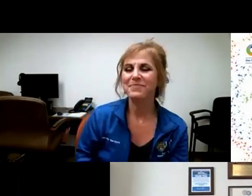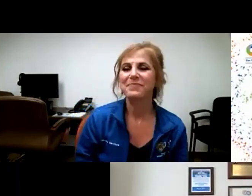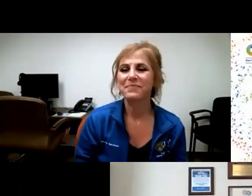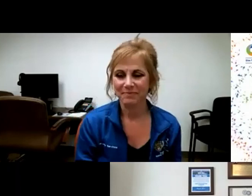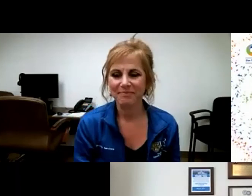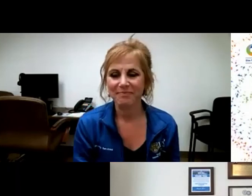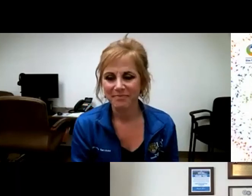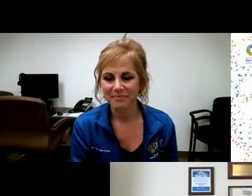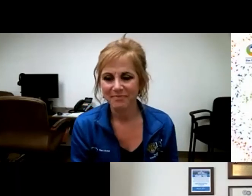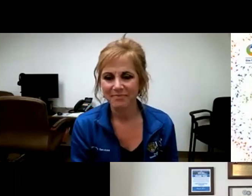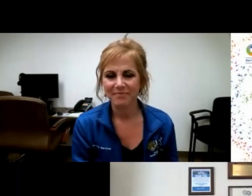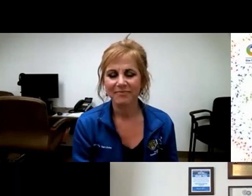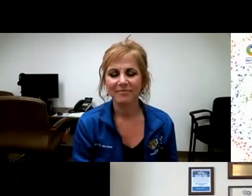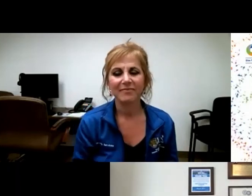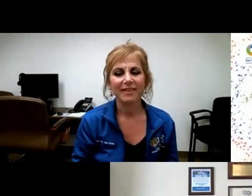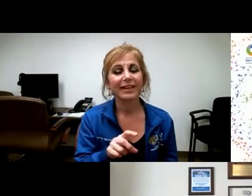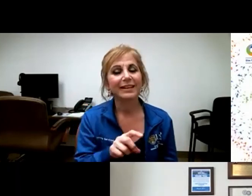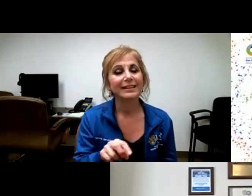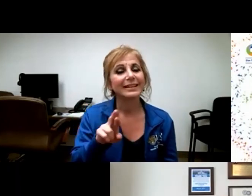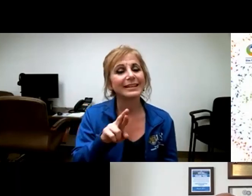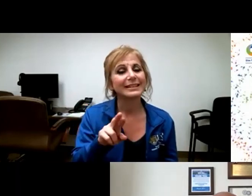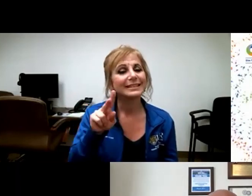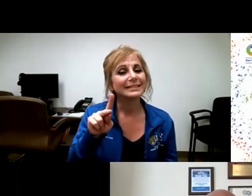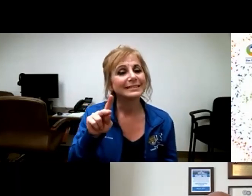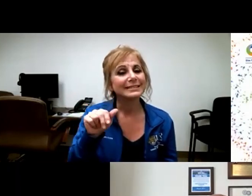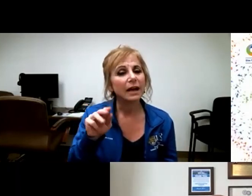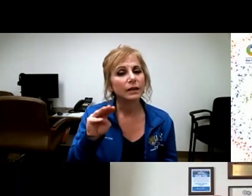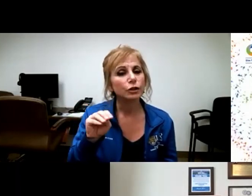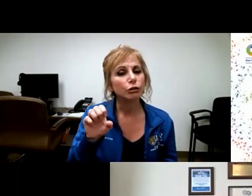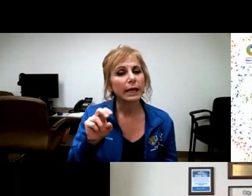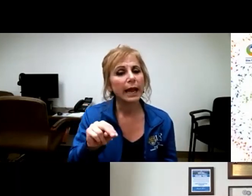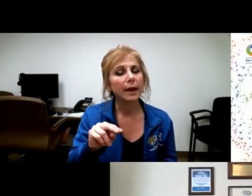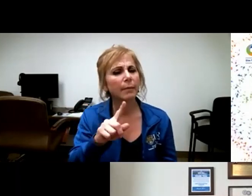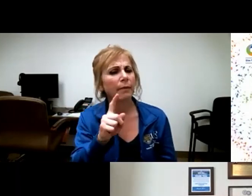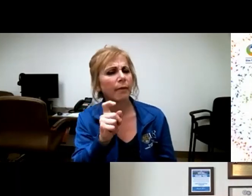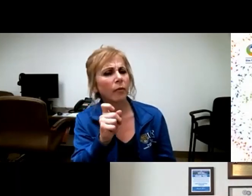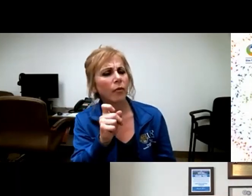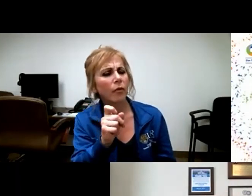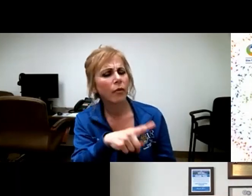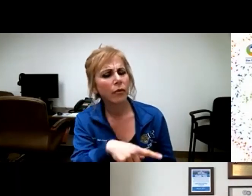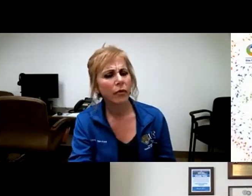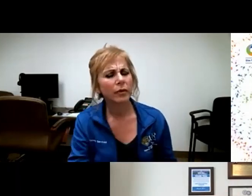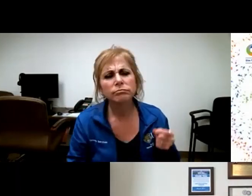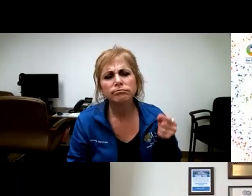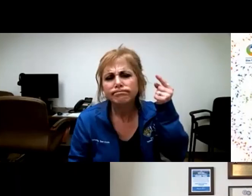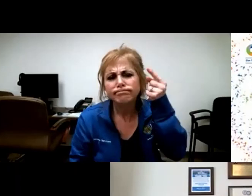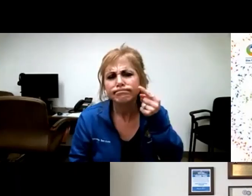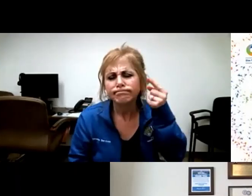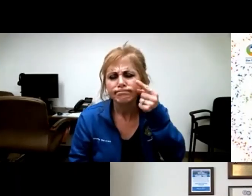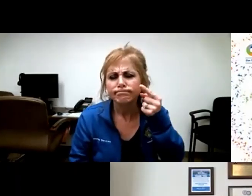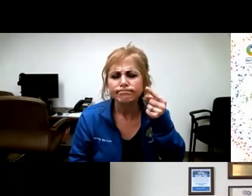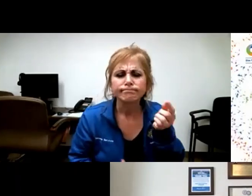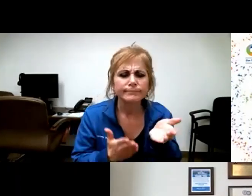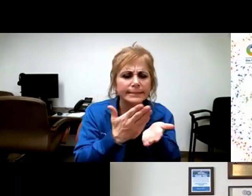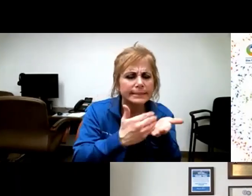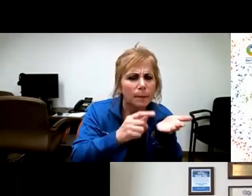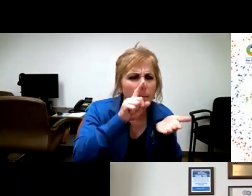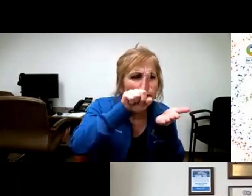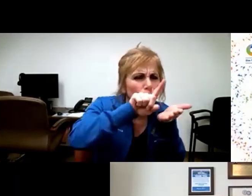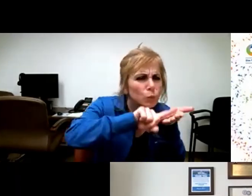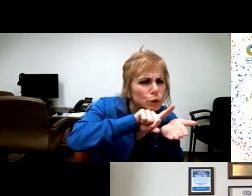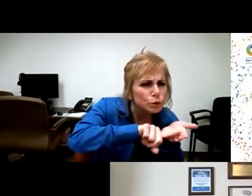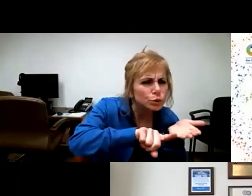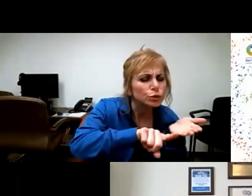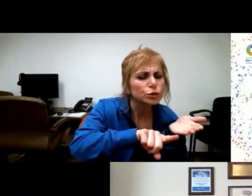for Dr. Kamen. Is there any correlation being looked at between any of the current research focused